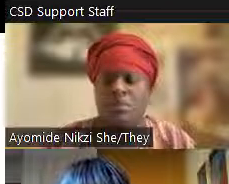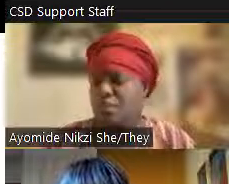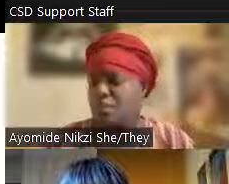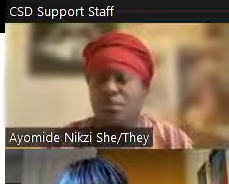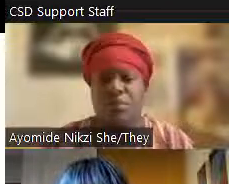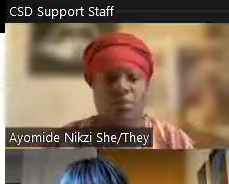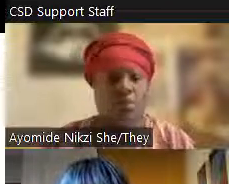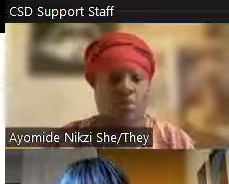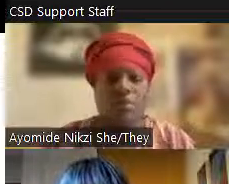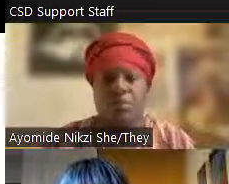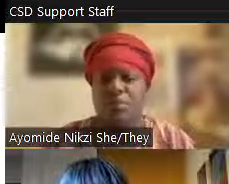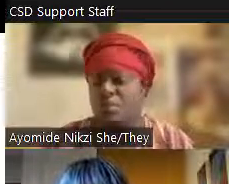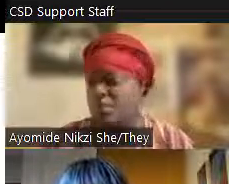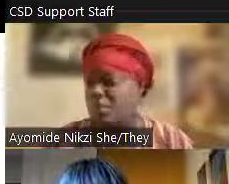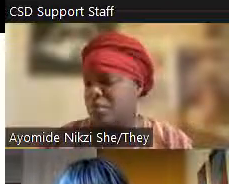Okay.